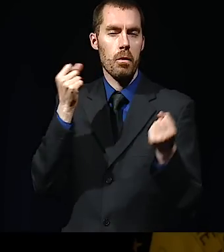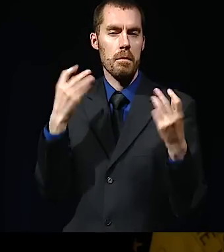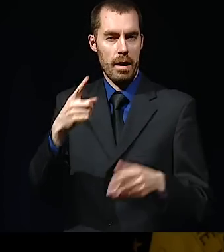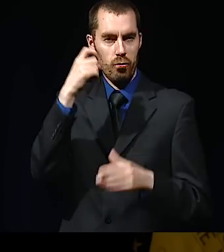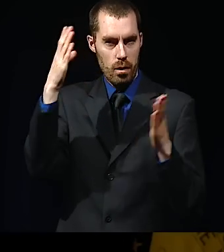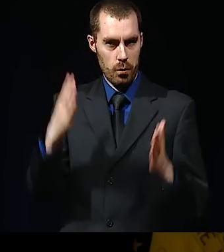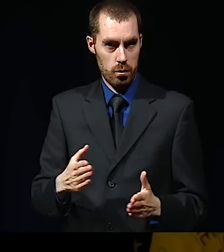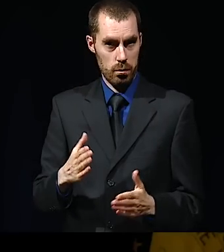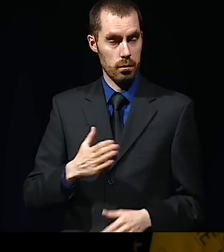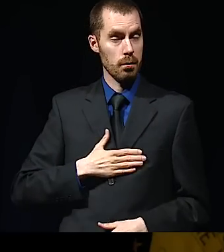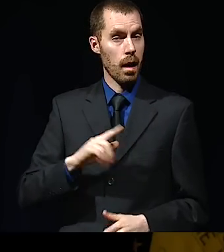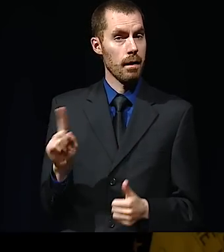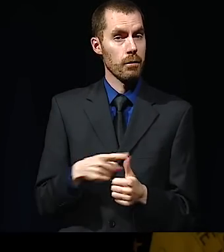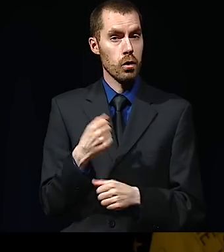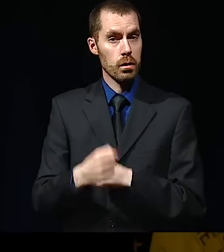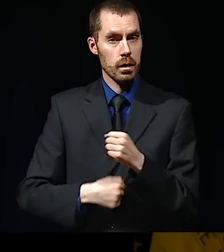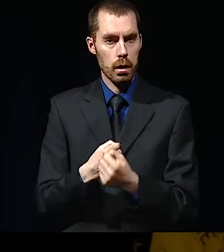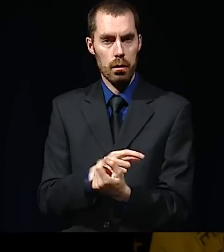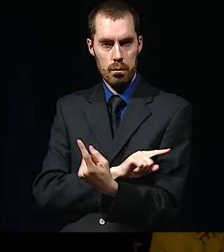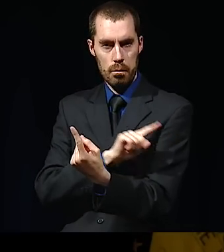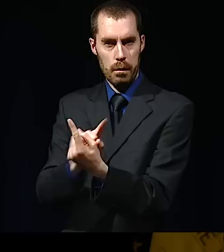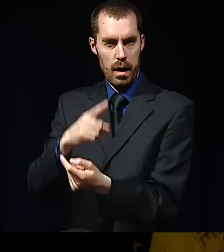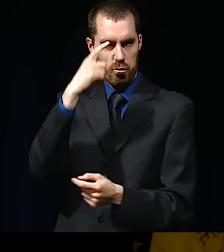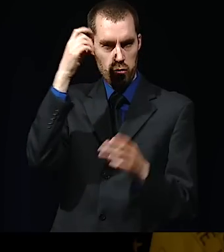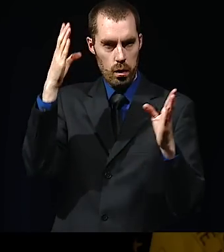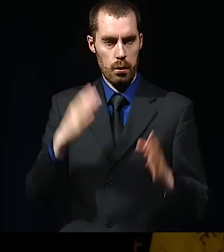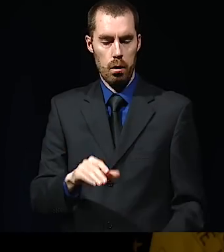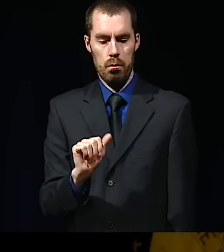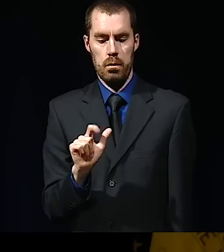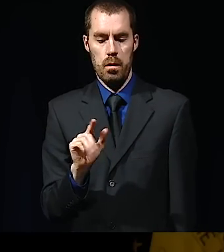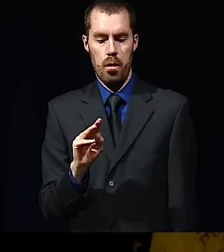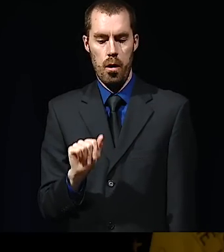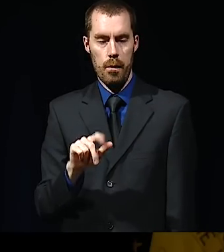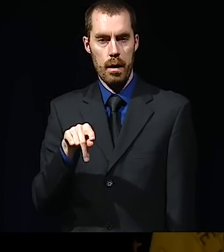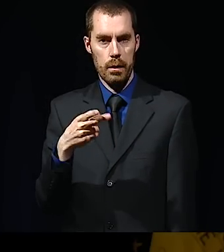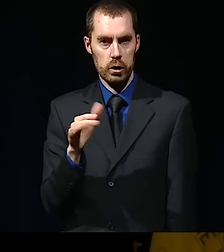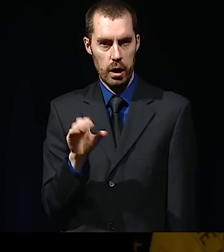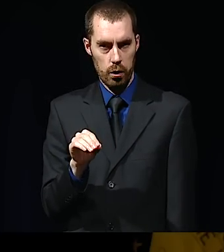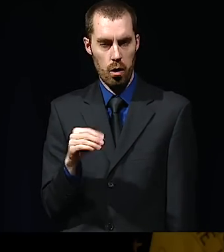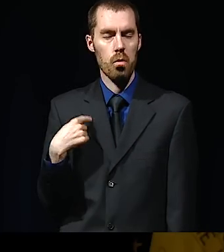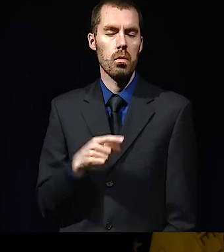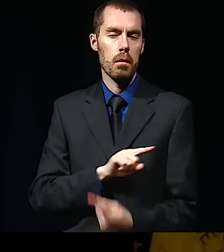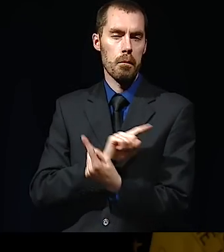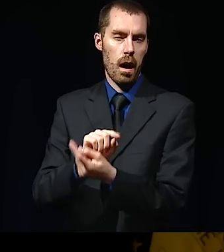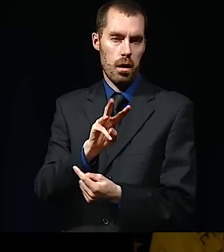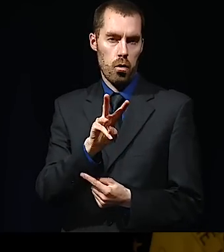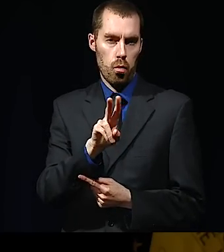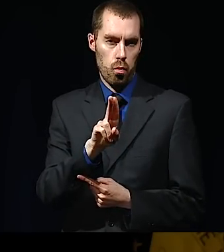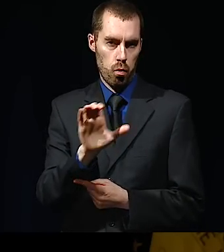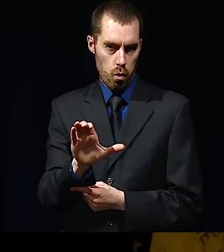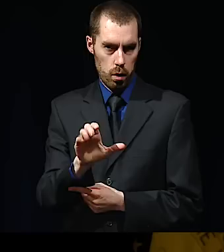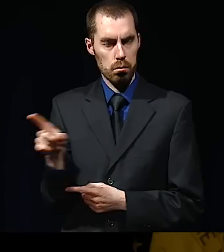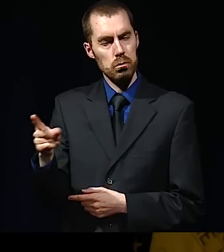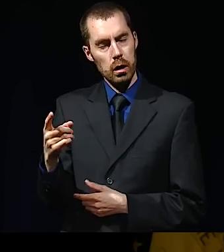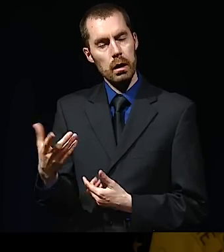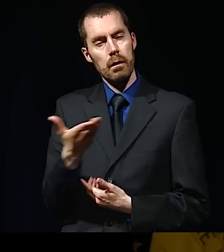named Alma Pacheco. We met at the WUC and she encouraged me to get involved on campus as she handed me her ASWU president contact card.